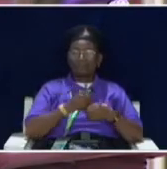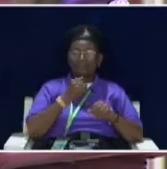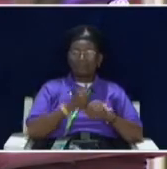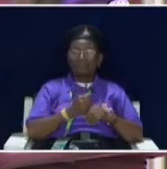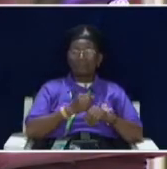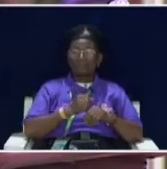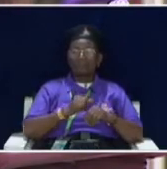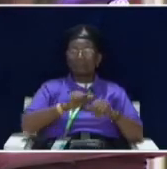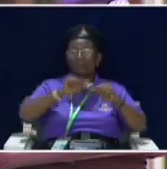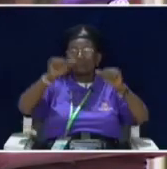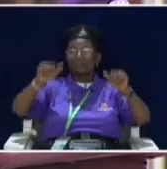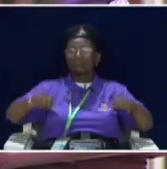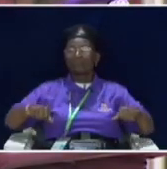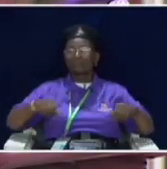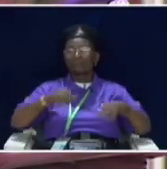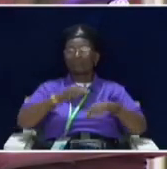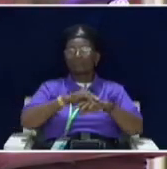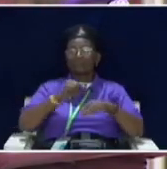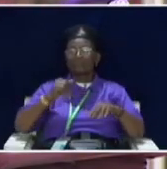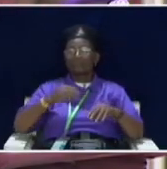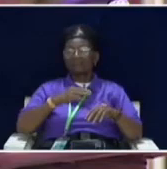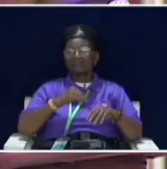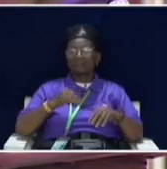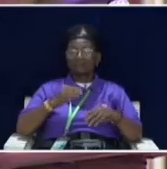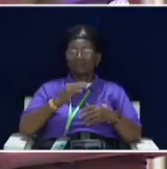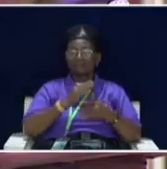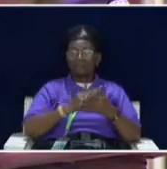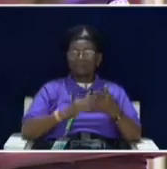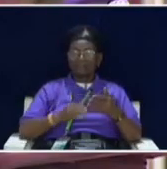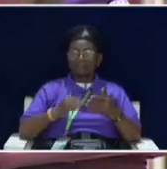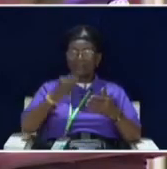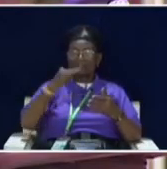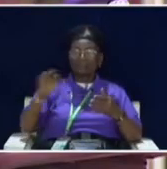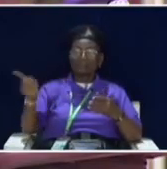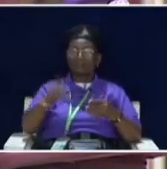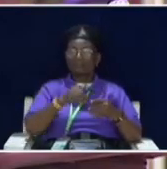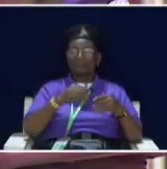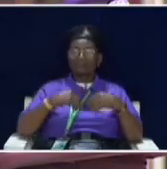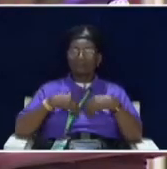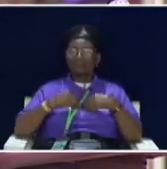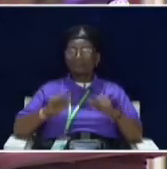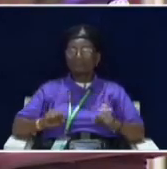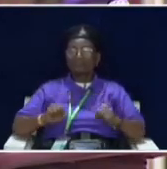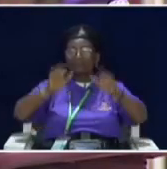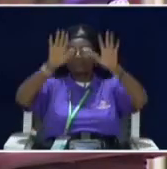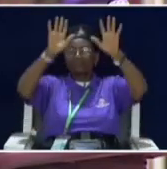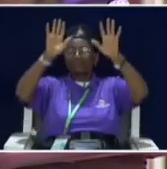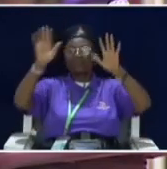call. And several of you had given your life to Jesus. And